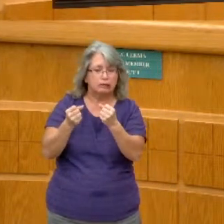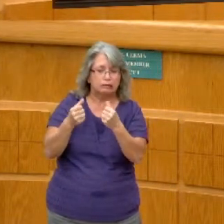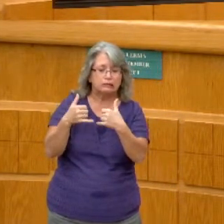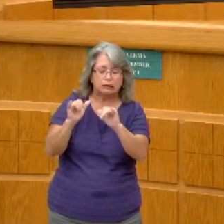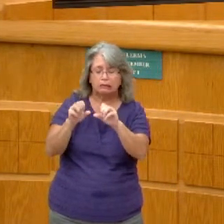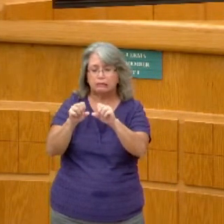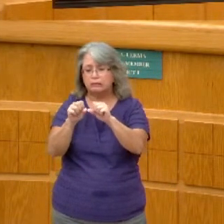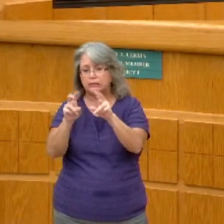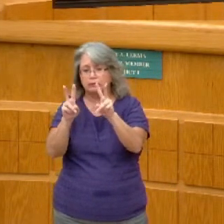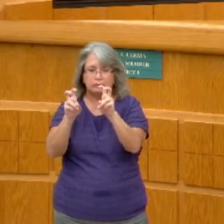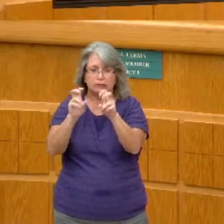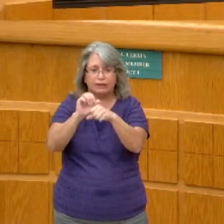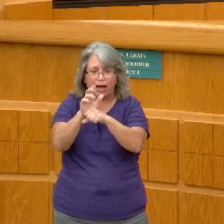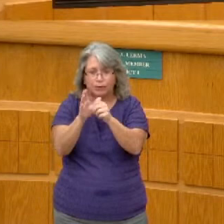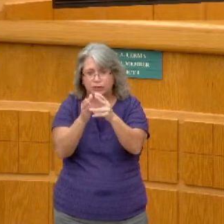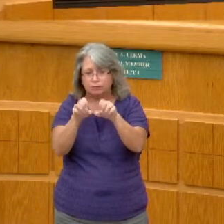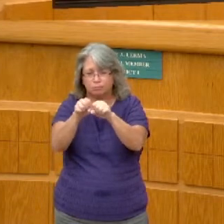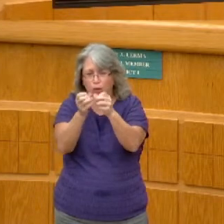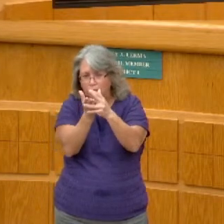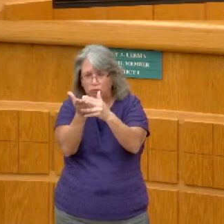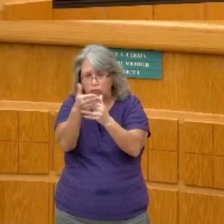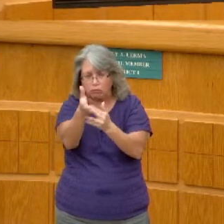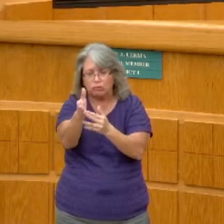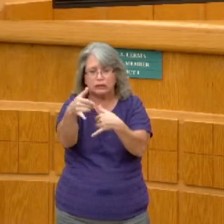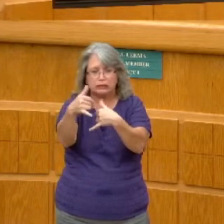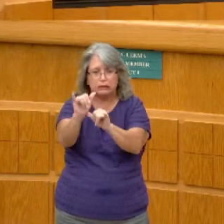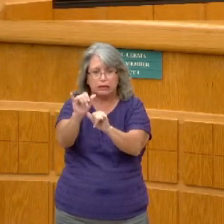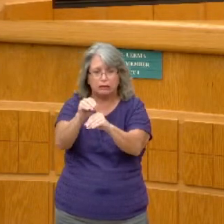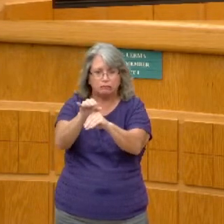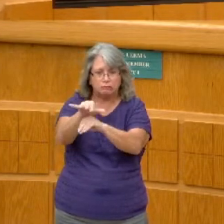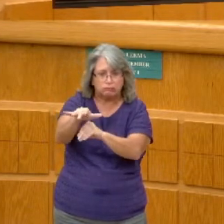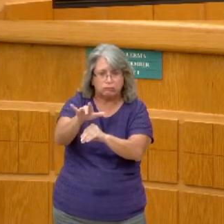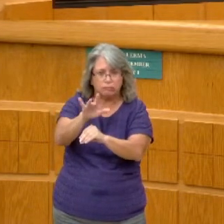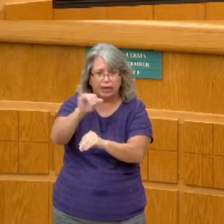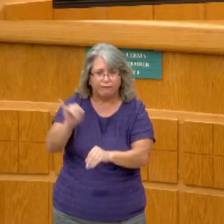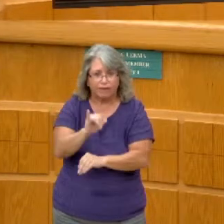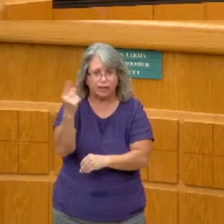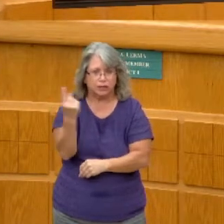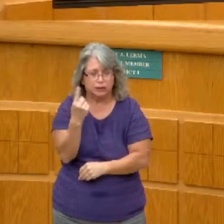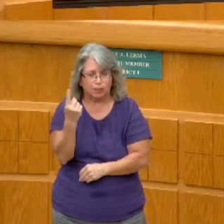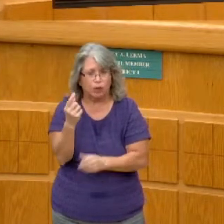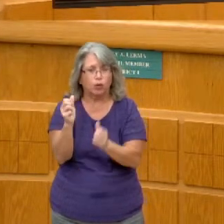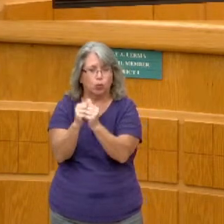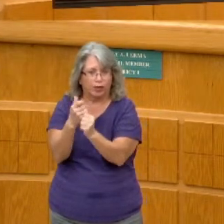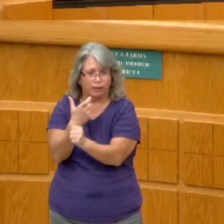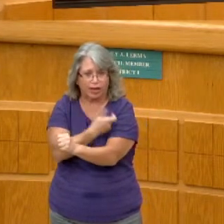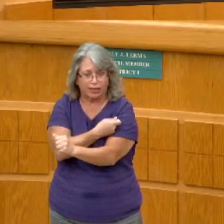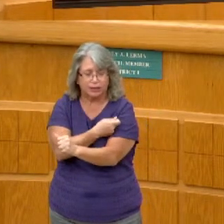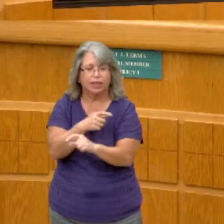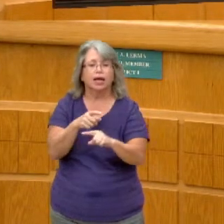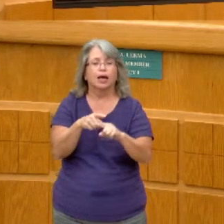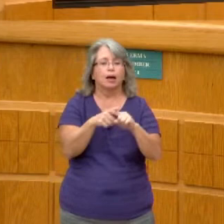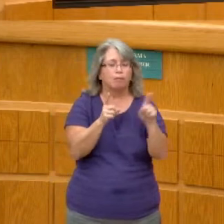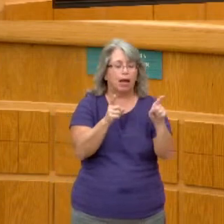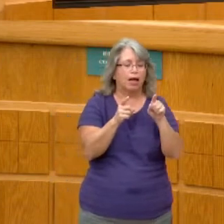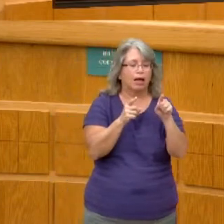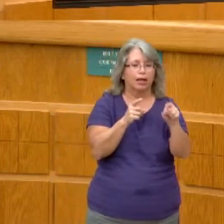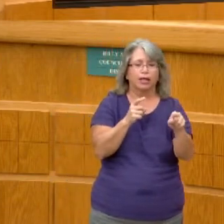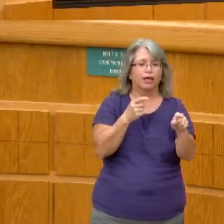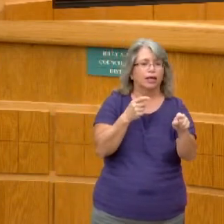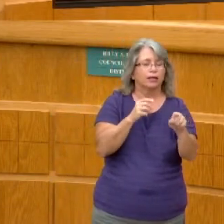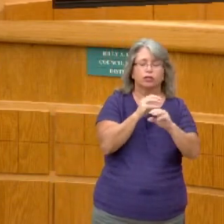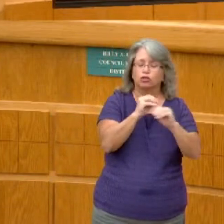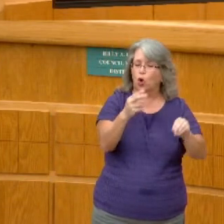in the hospital to the ratio of vaccinated is lopsided. The ratio of death of unvaccinated